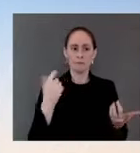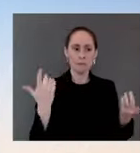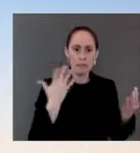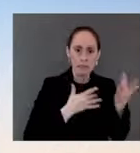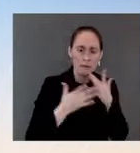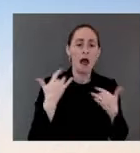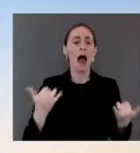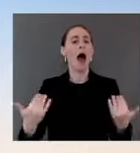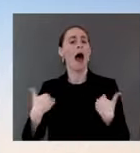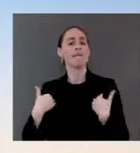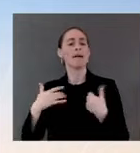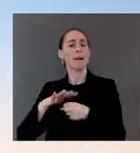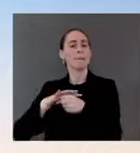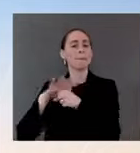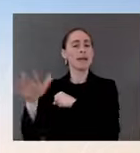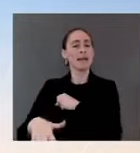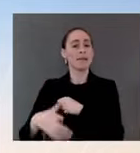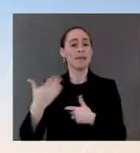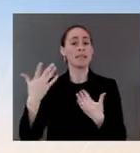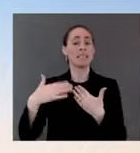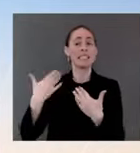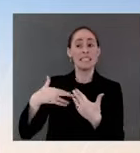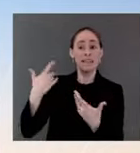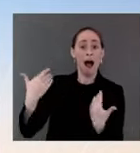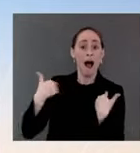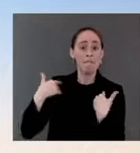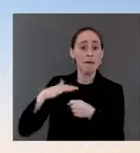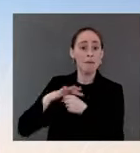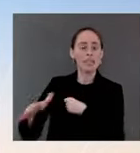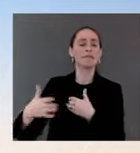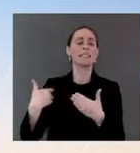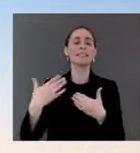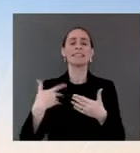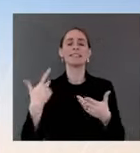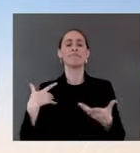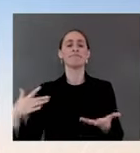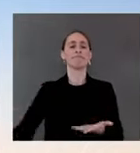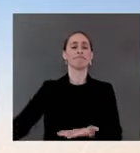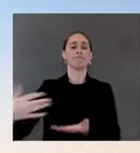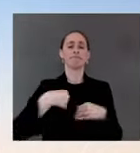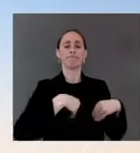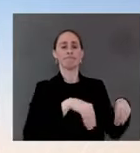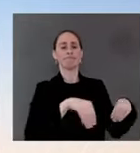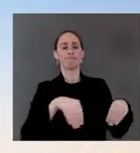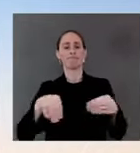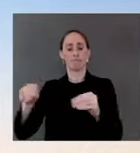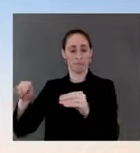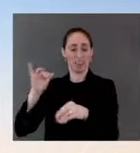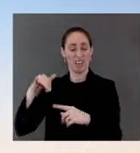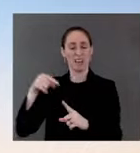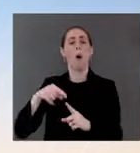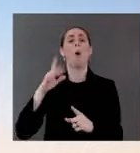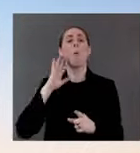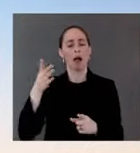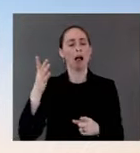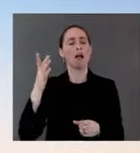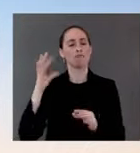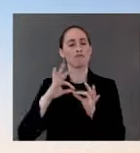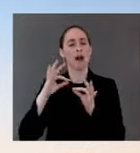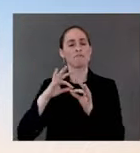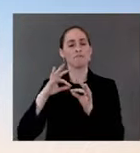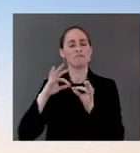next year, those car prices are going to keep coming down. One other third note, let me just note in the data, one of course,